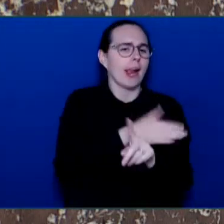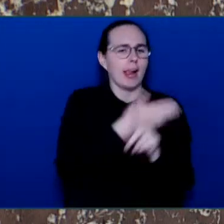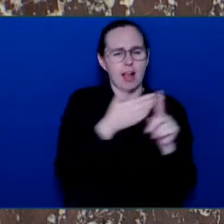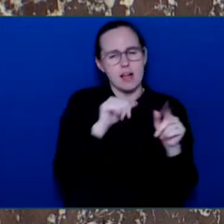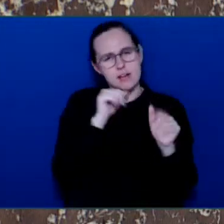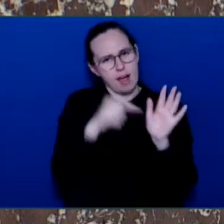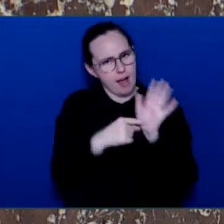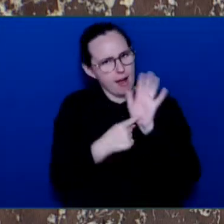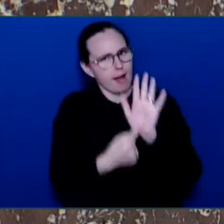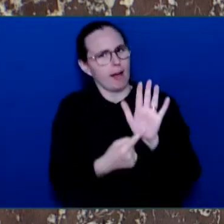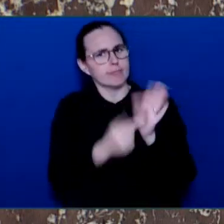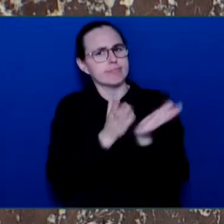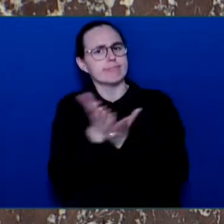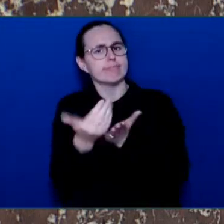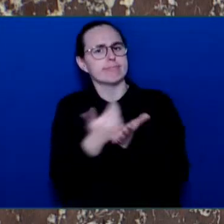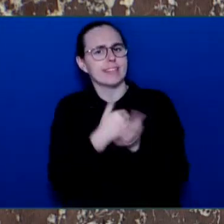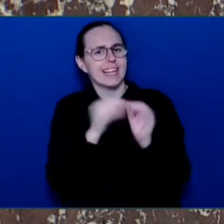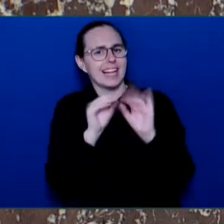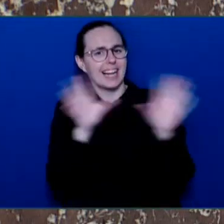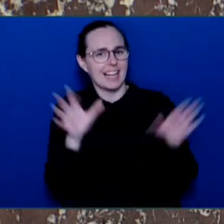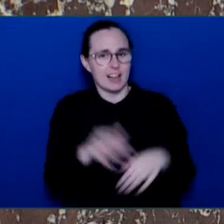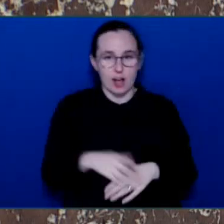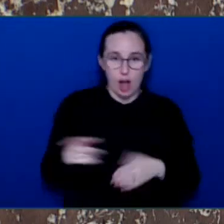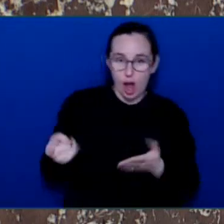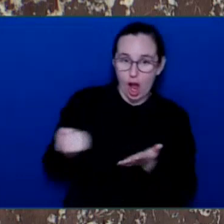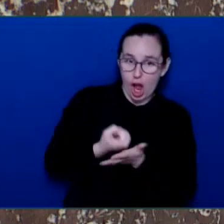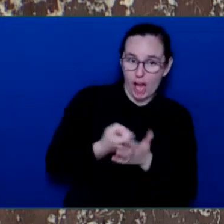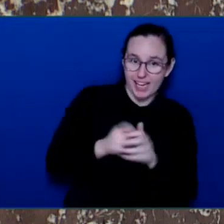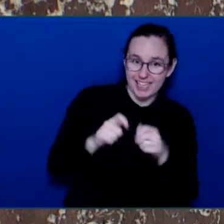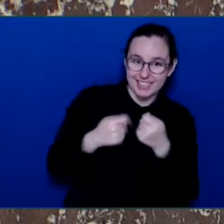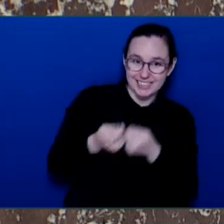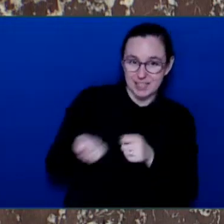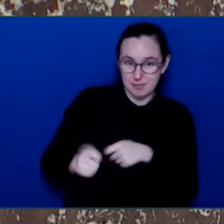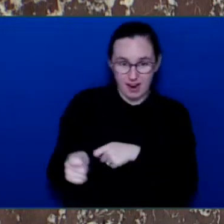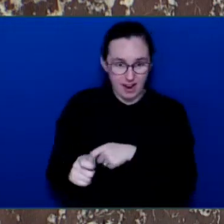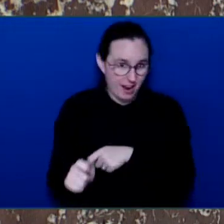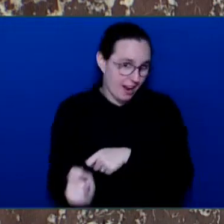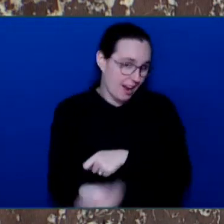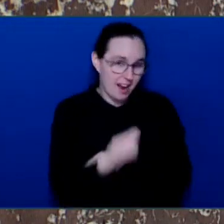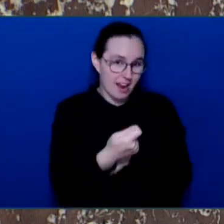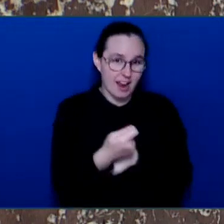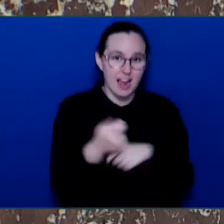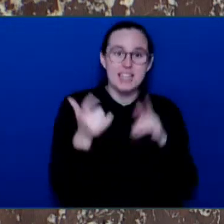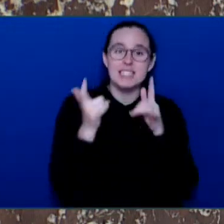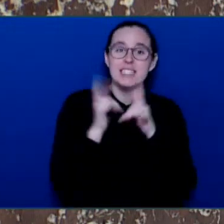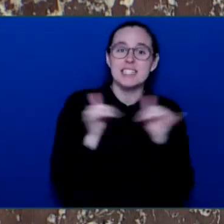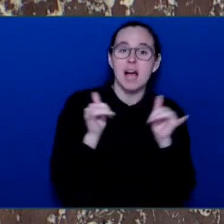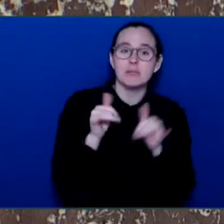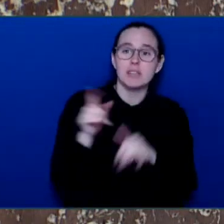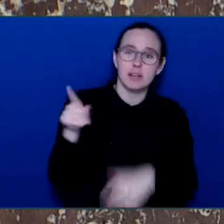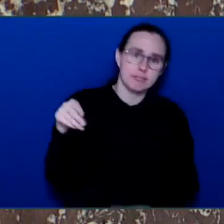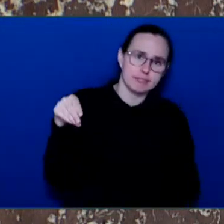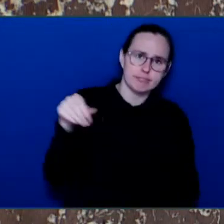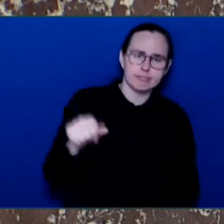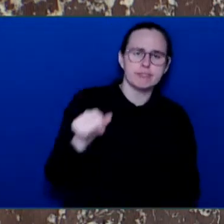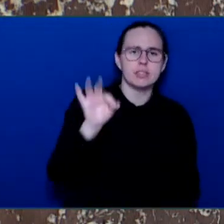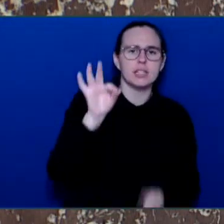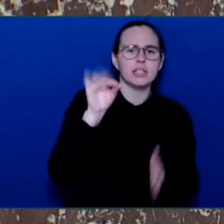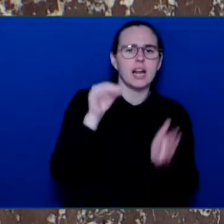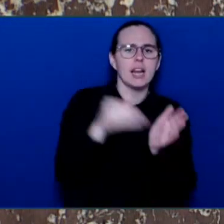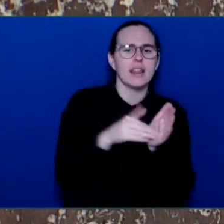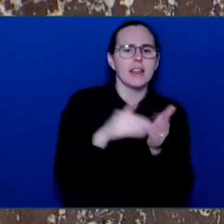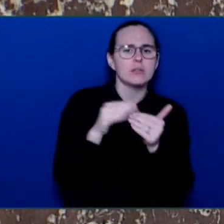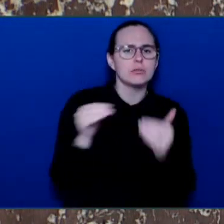spends $90,000 on these ads alone. It's no wonder that since 2018, the NDP has more than